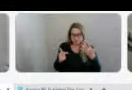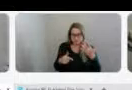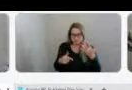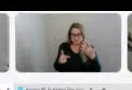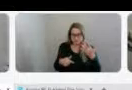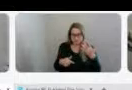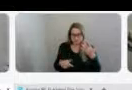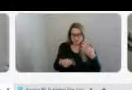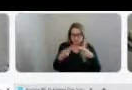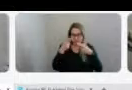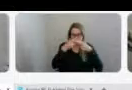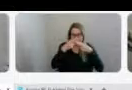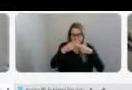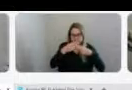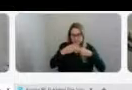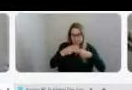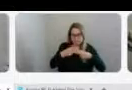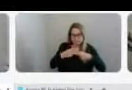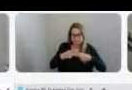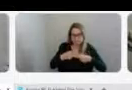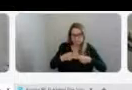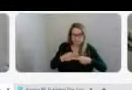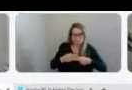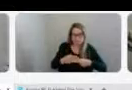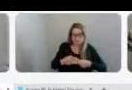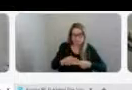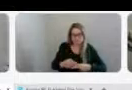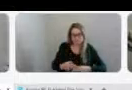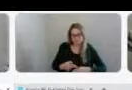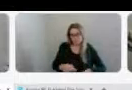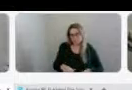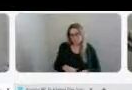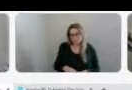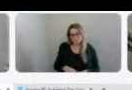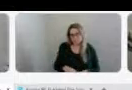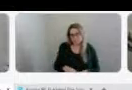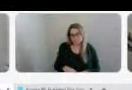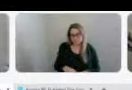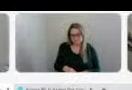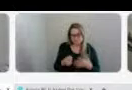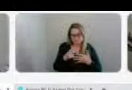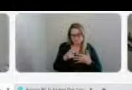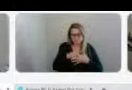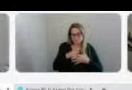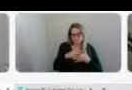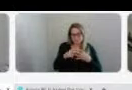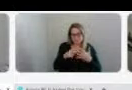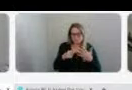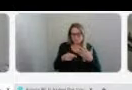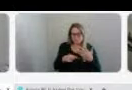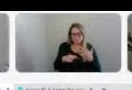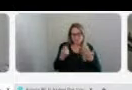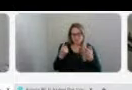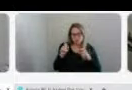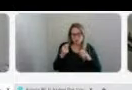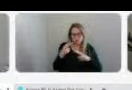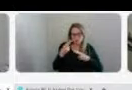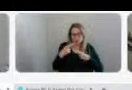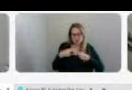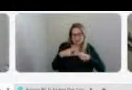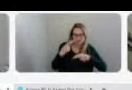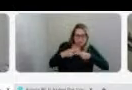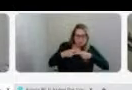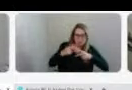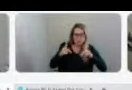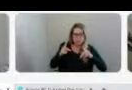mellon jennifer dawson kate k shriner margaret vogue ellen shanko